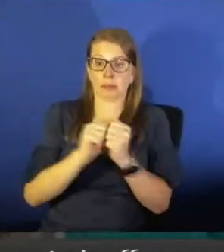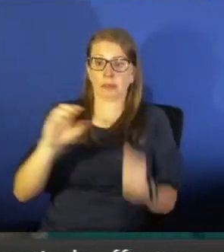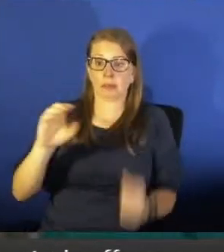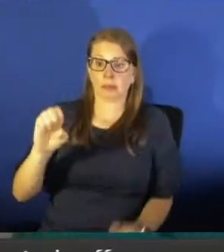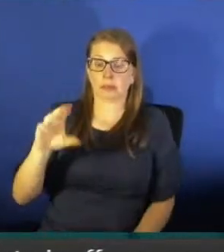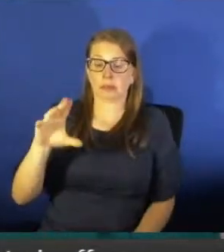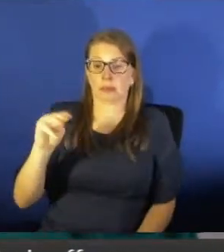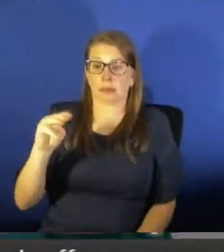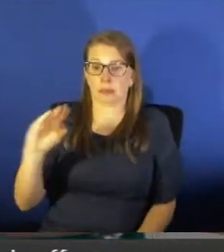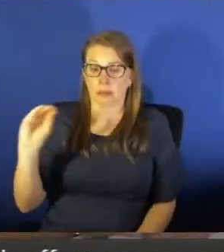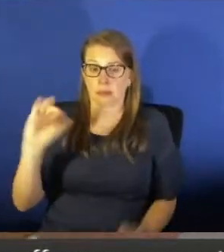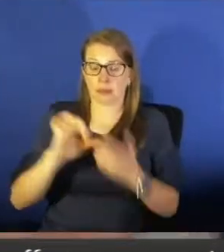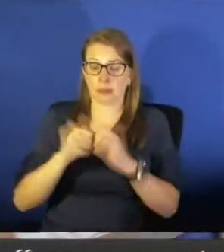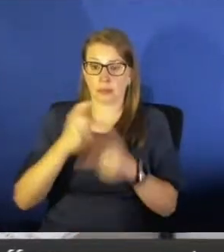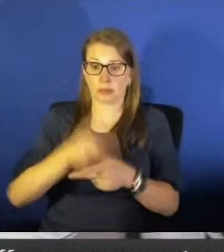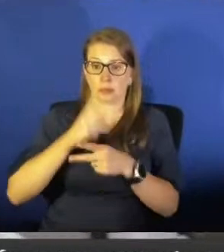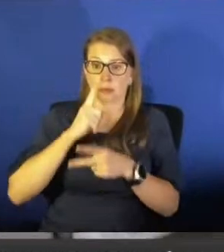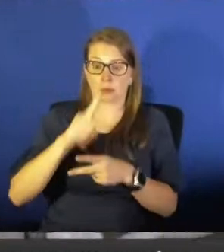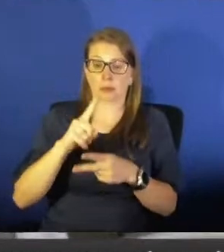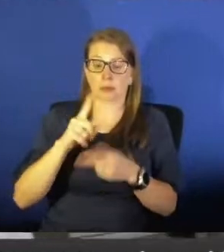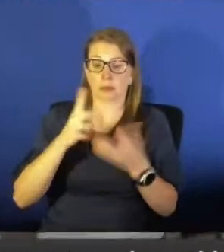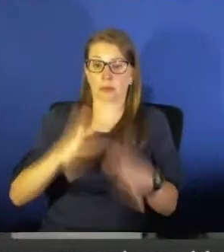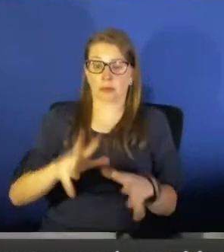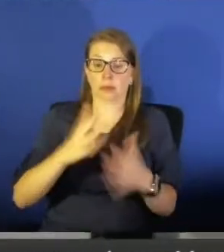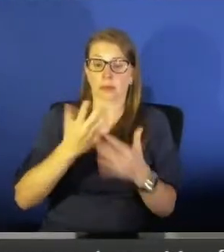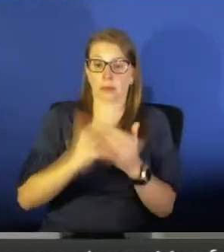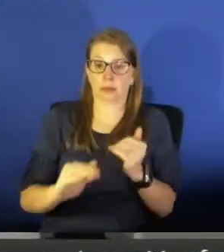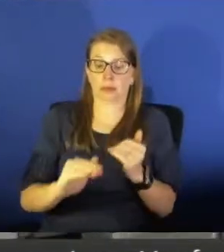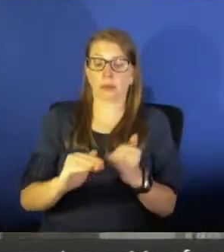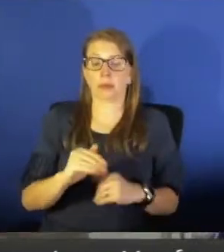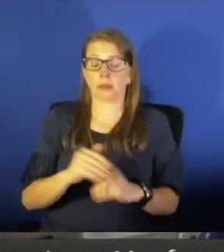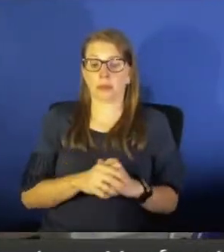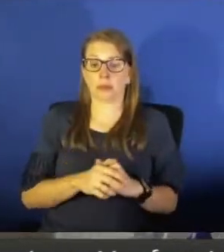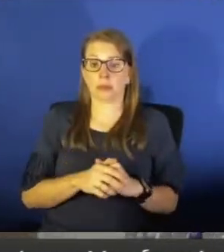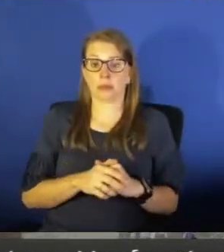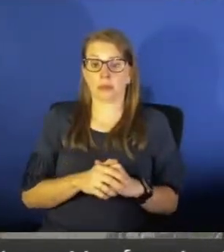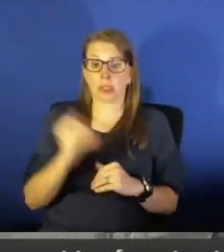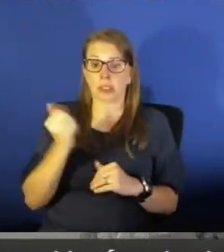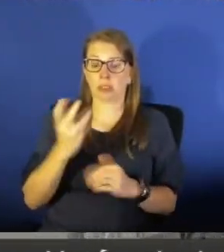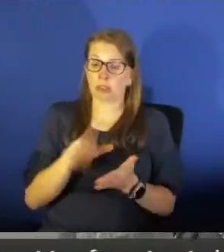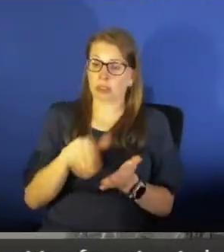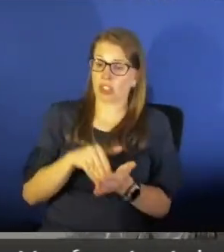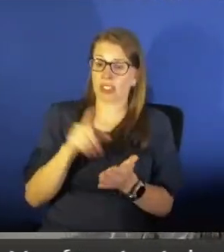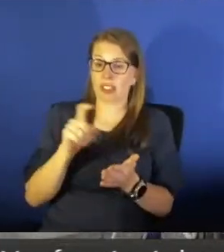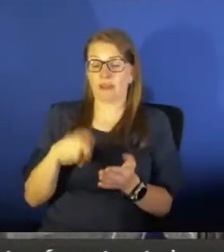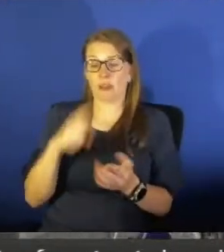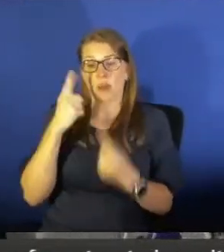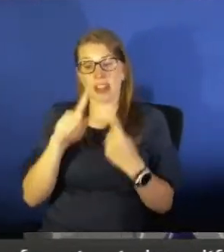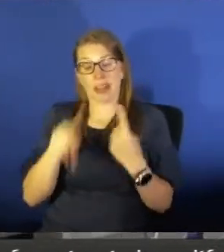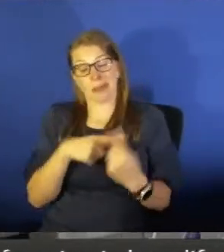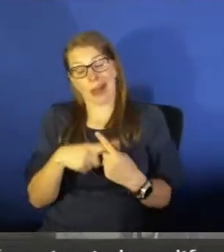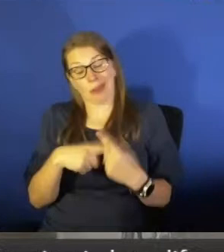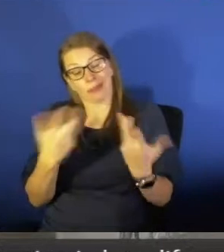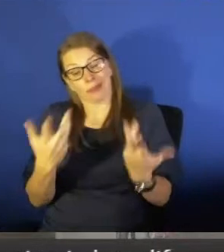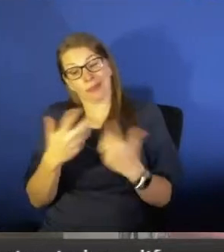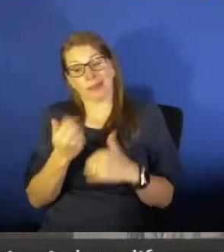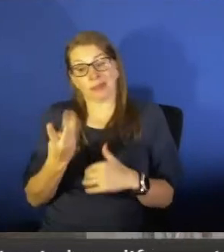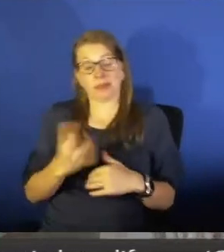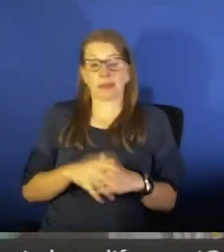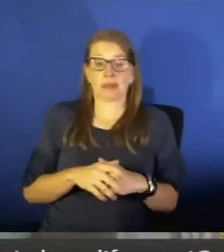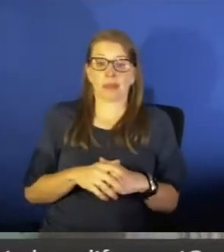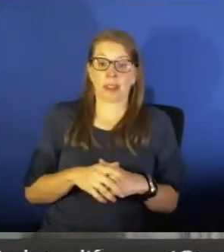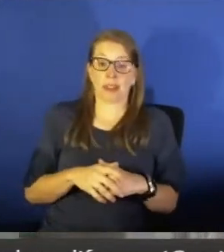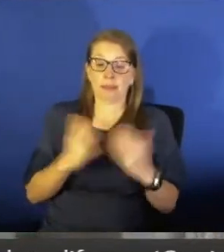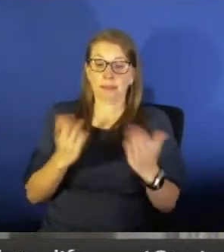for her post-delivery? That's a great question, and one that very few centers have to think about. But so it's a village. Here at KU